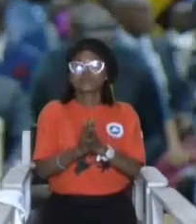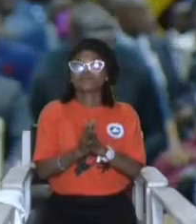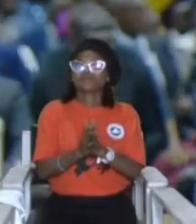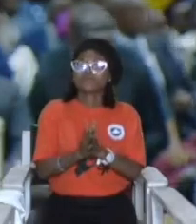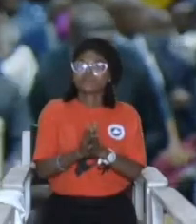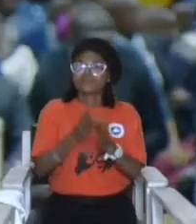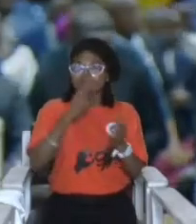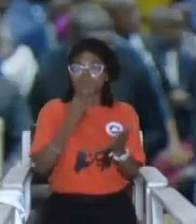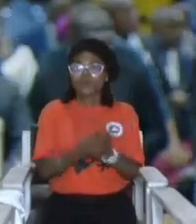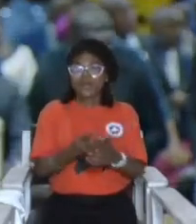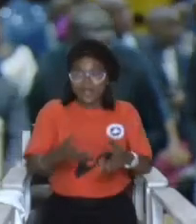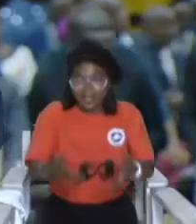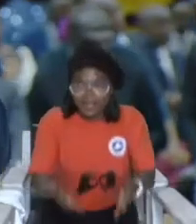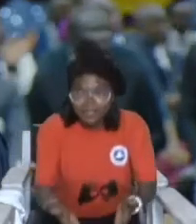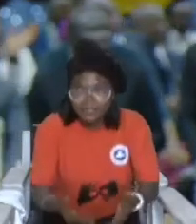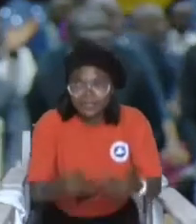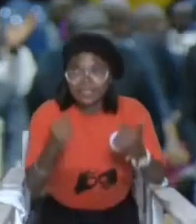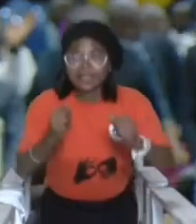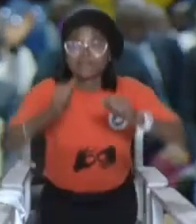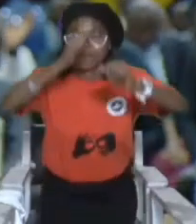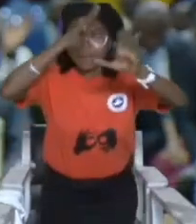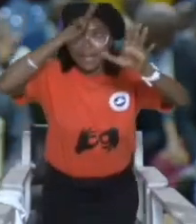Lift up your voice and say, Father.